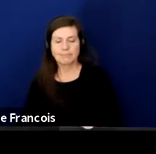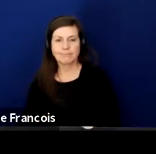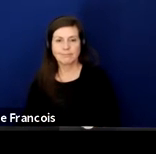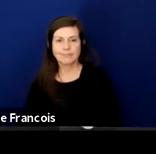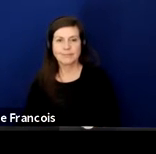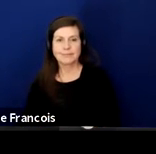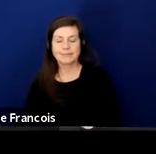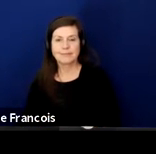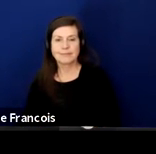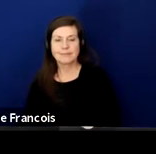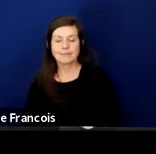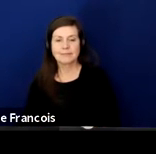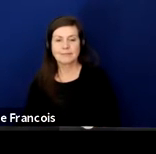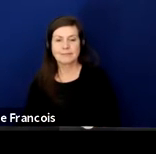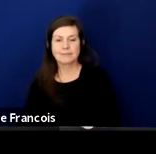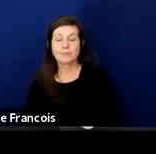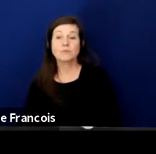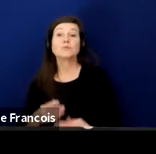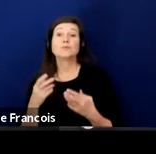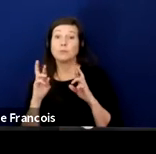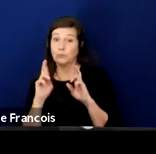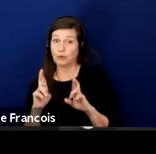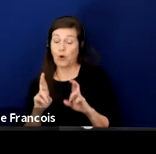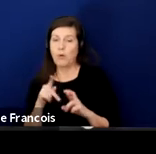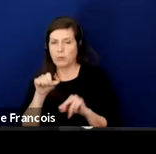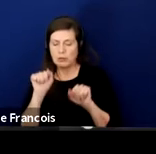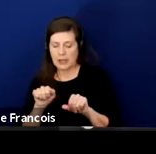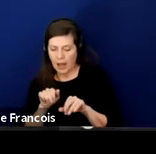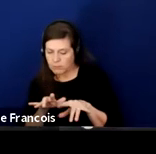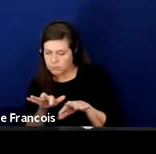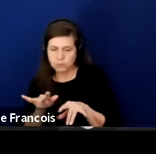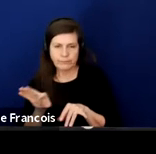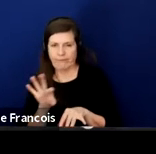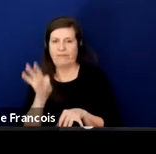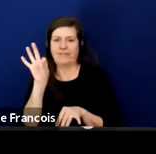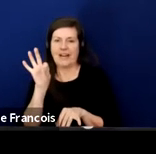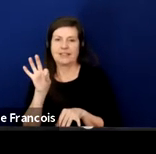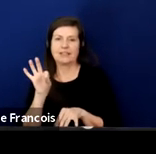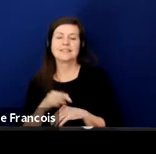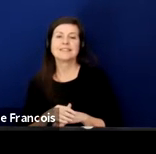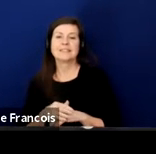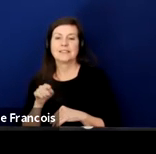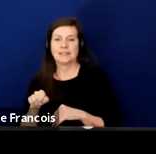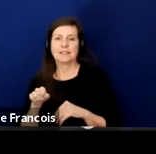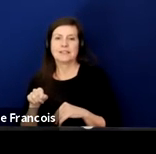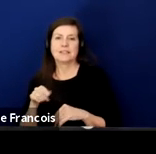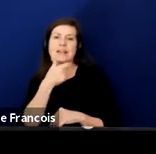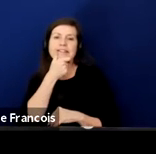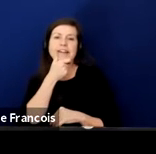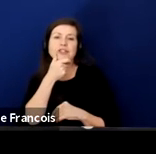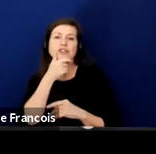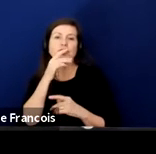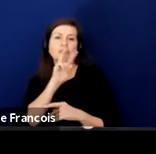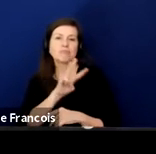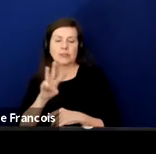funka.com/en/involving-users. But hopefully also possible to navigate to it from the English website. So I would like